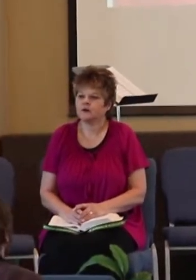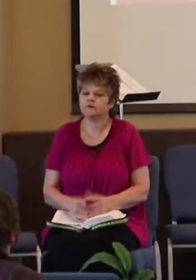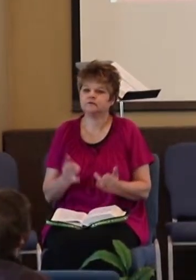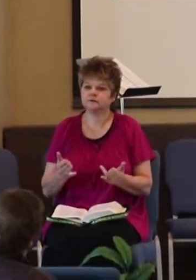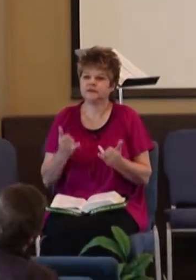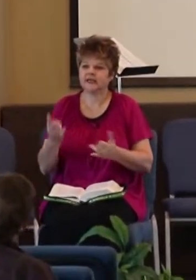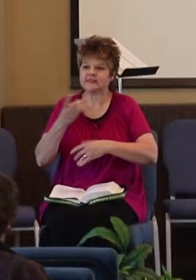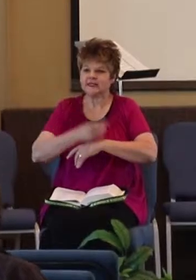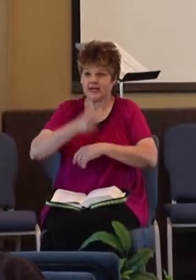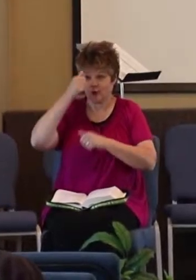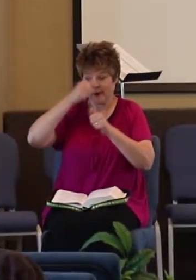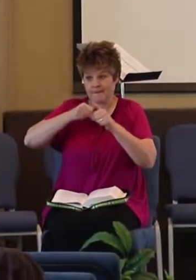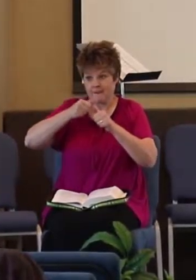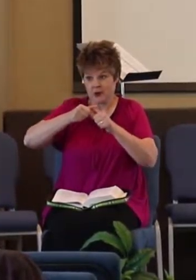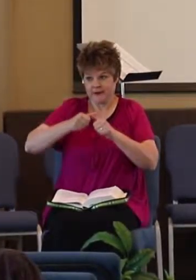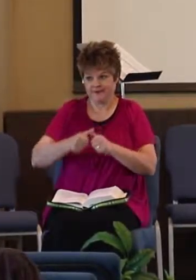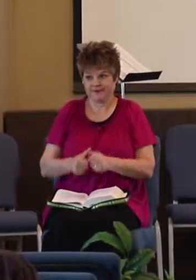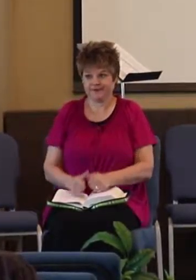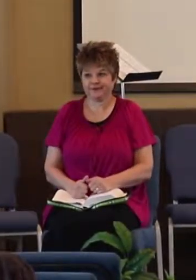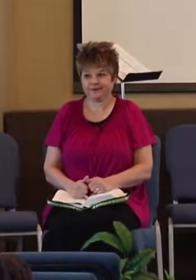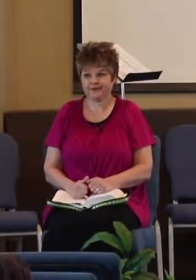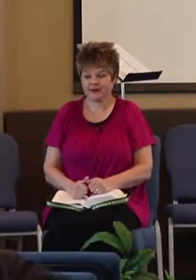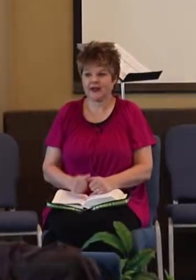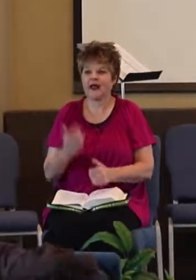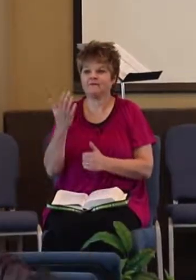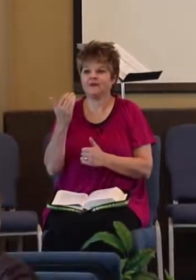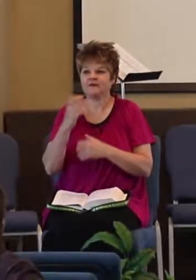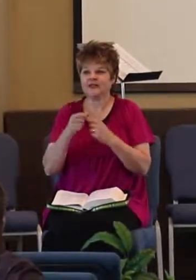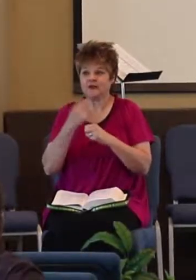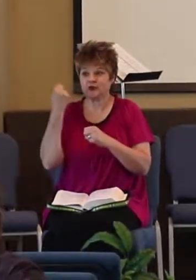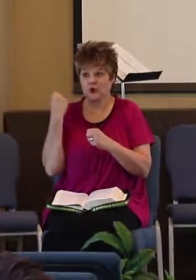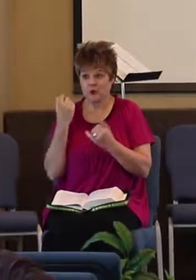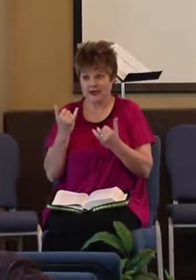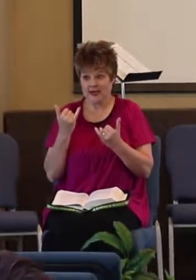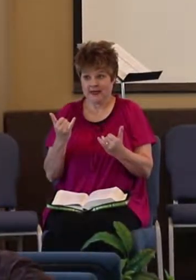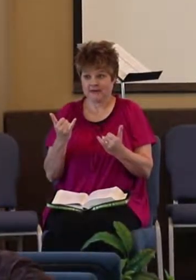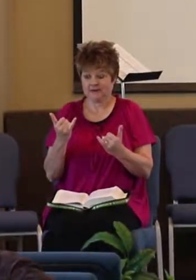Today is a day to remember. 15 years ago today